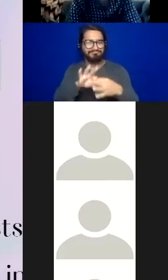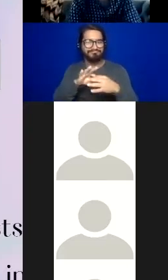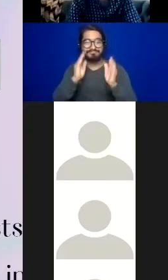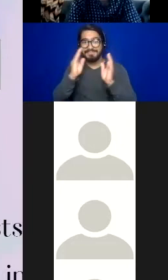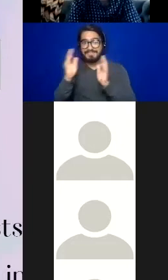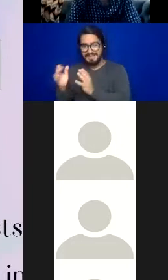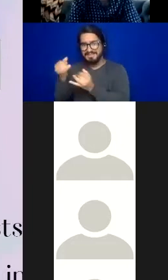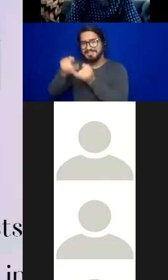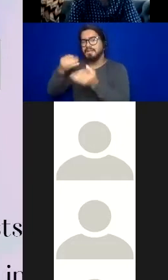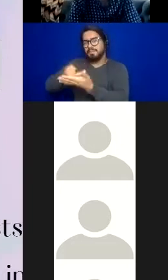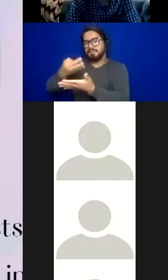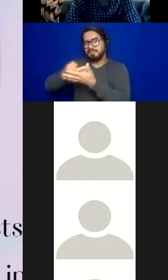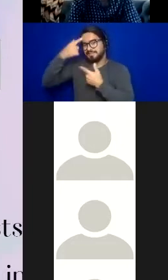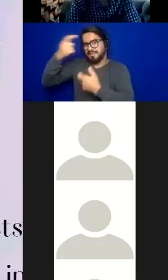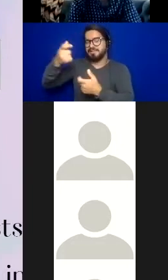the pharmaceutical industry.